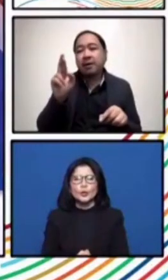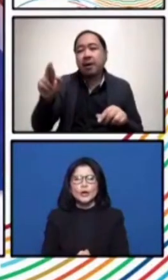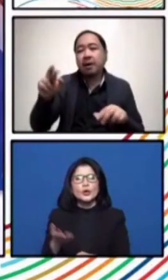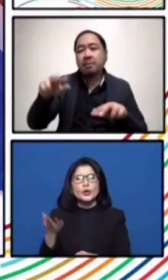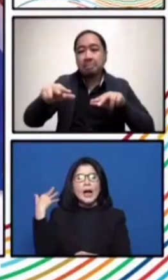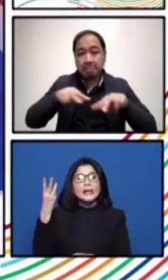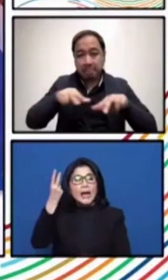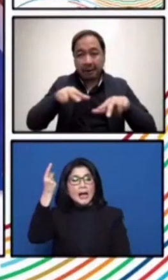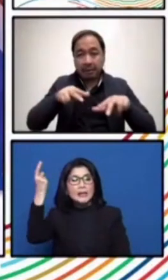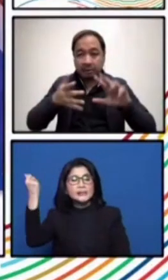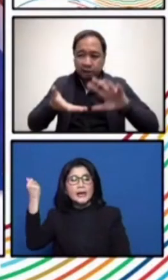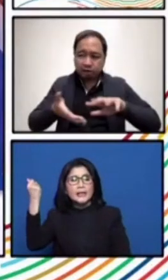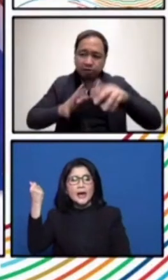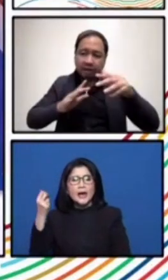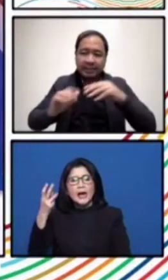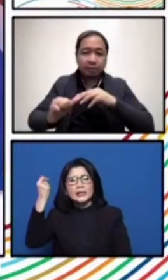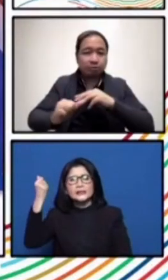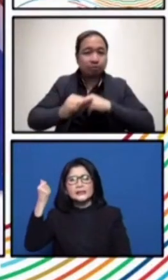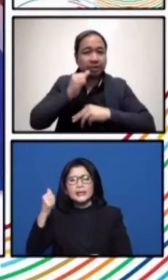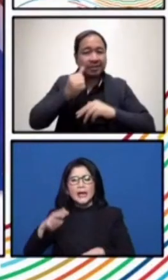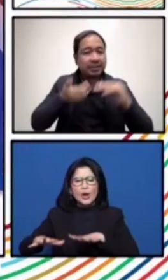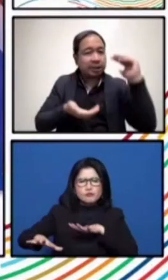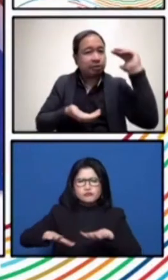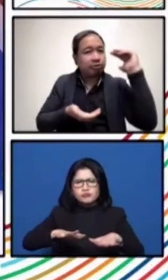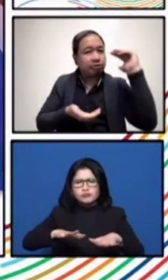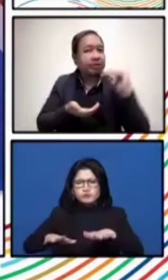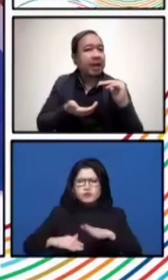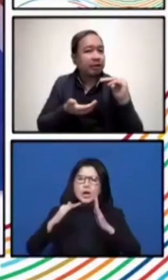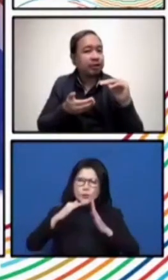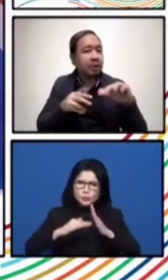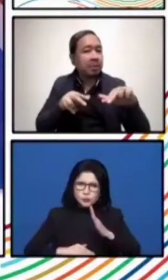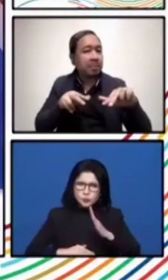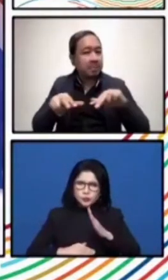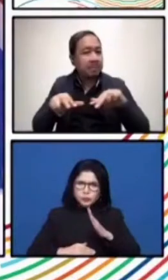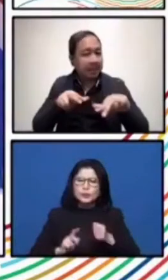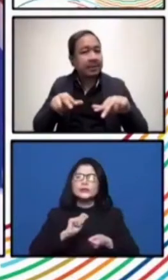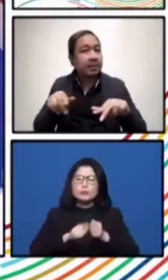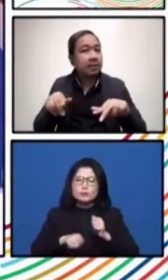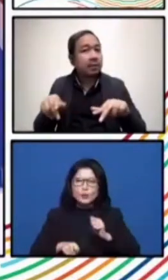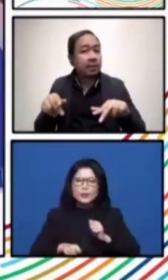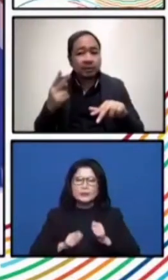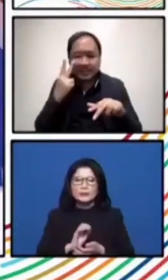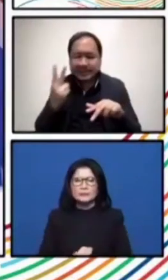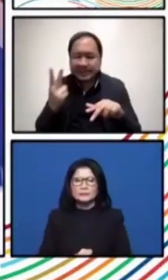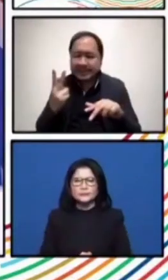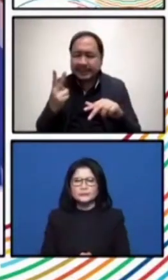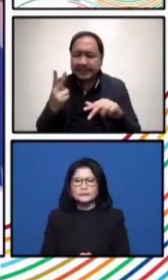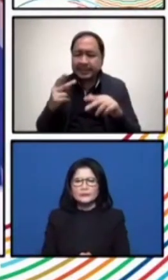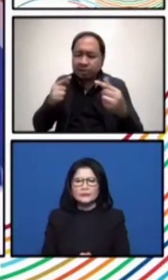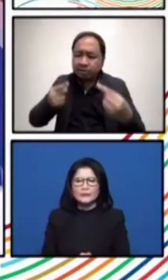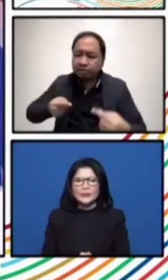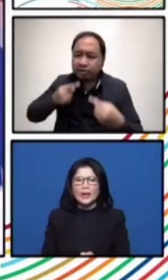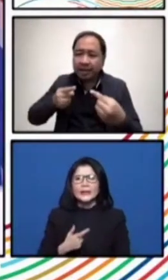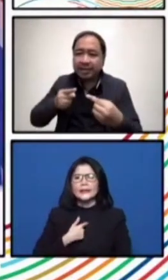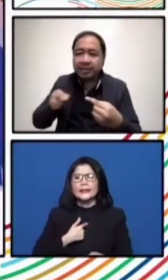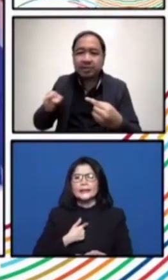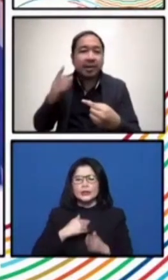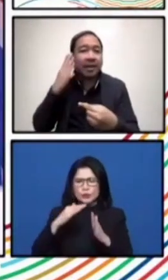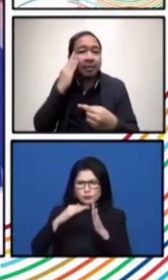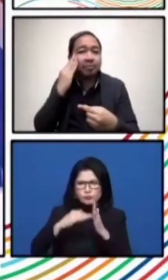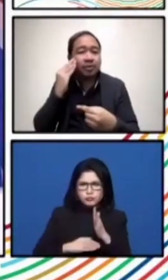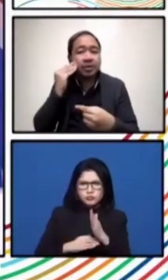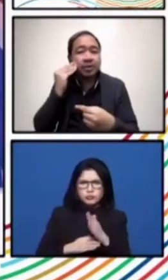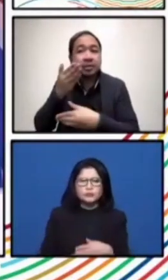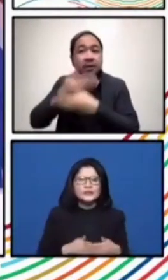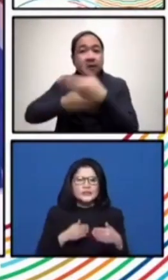in when we do the disaster risk reduction plans we do address the challenges pwds May face during a